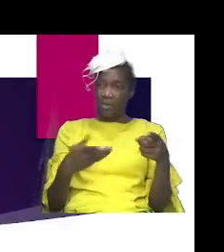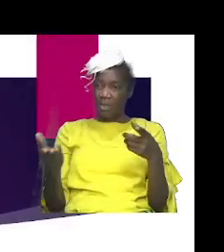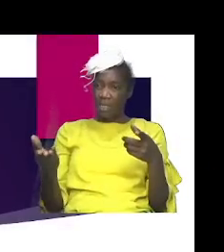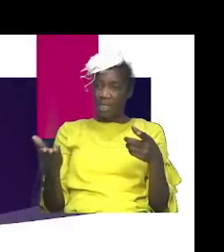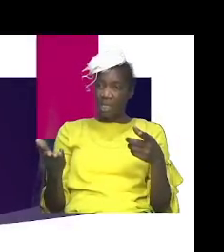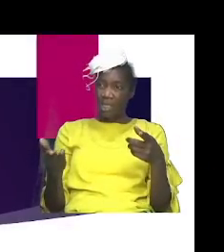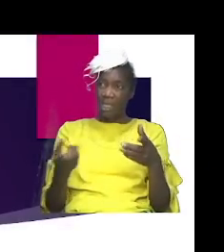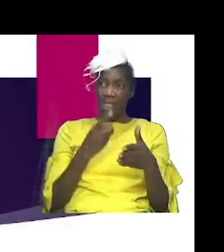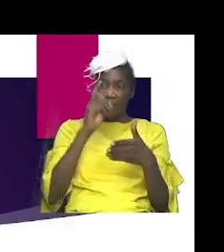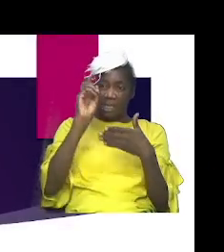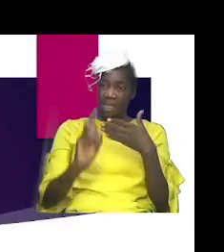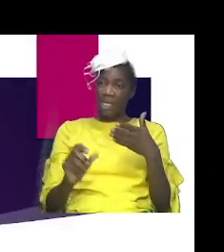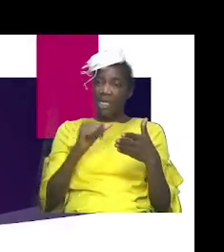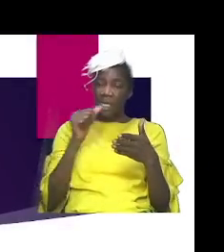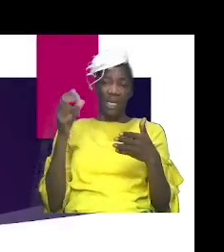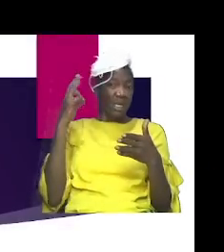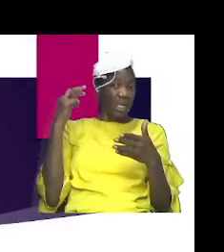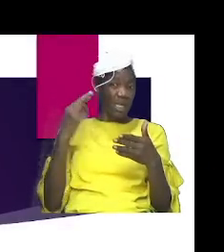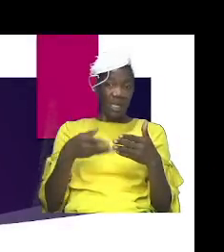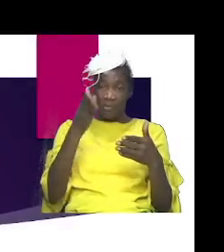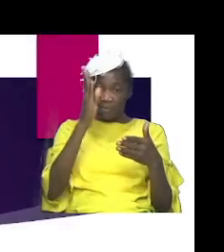did not hear from God.